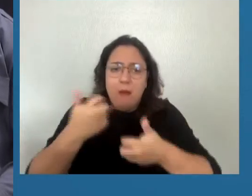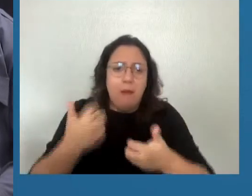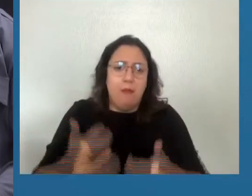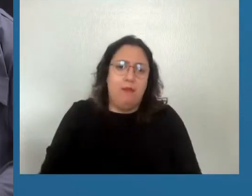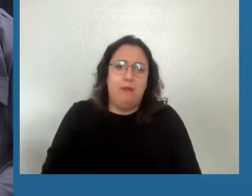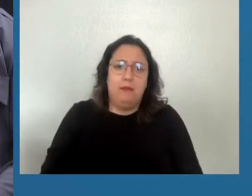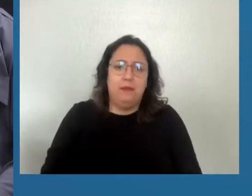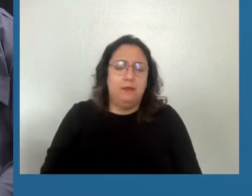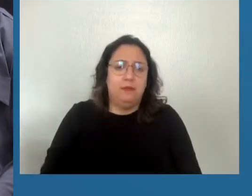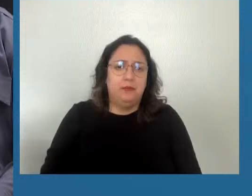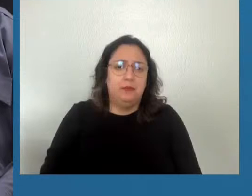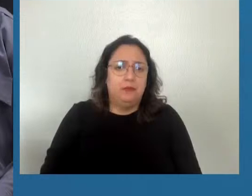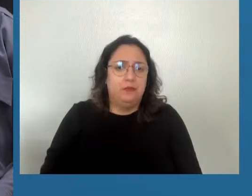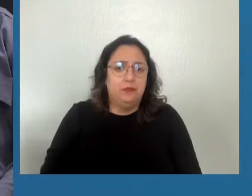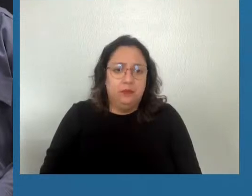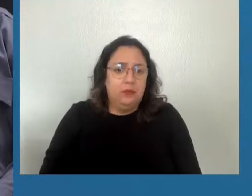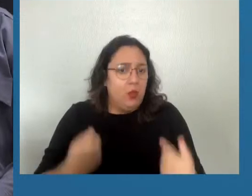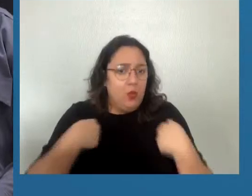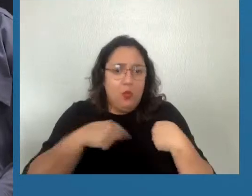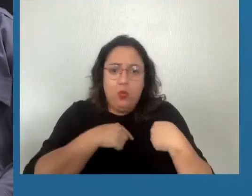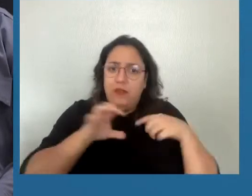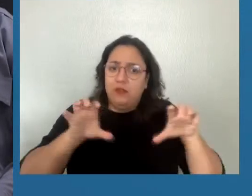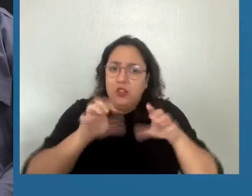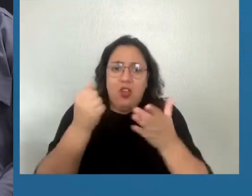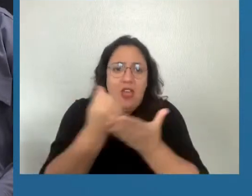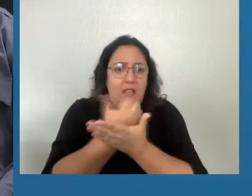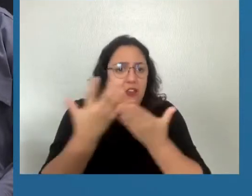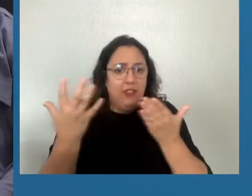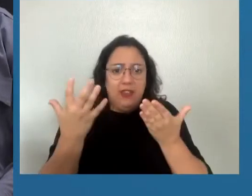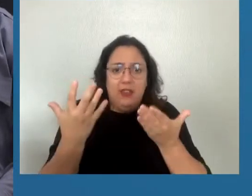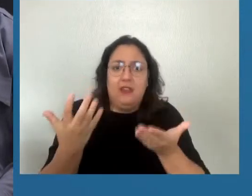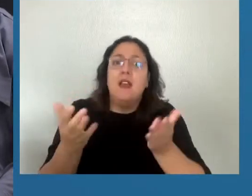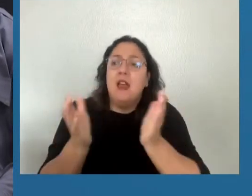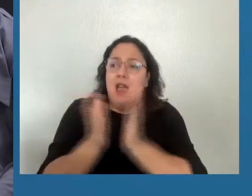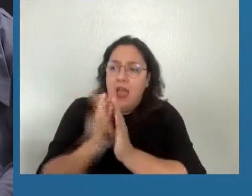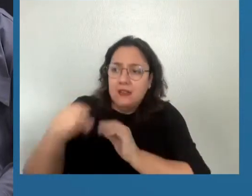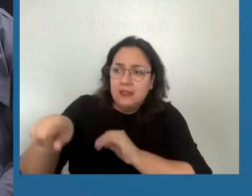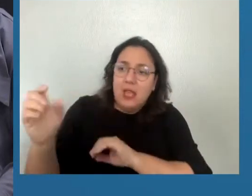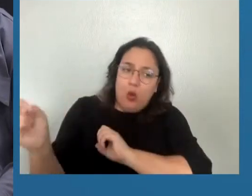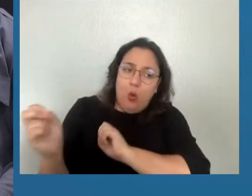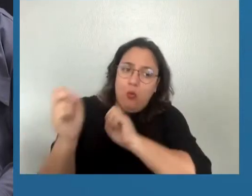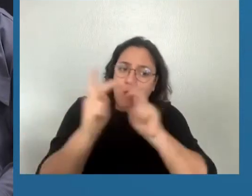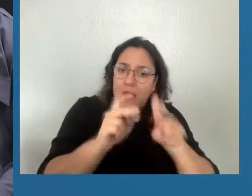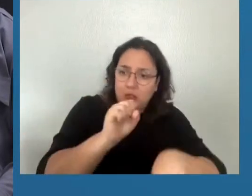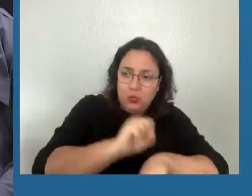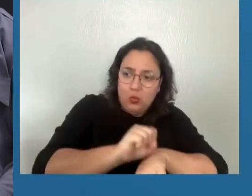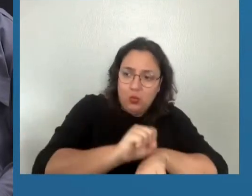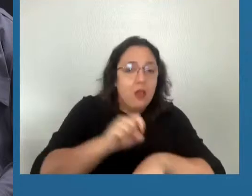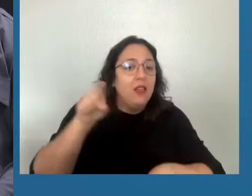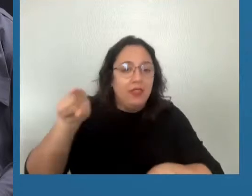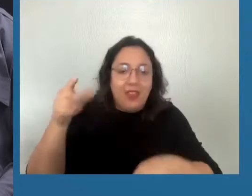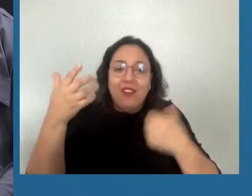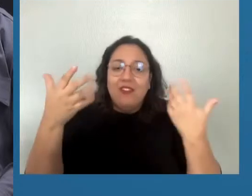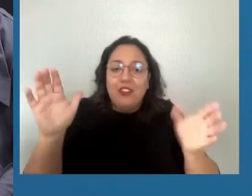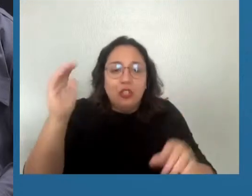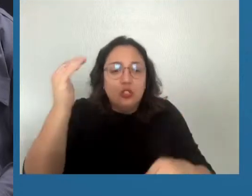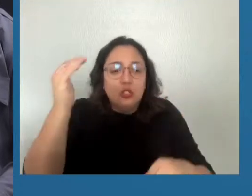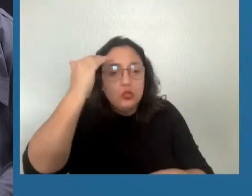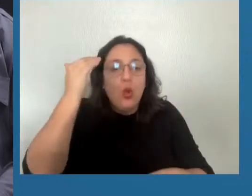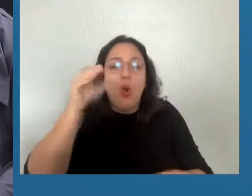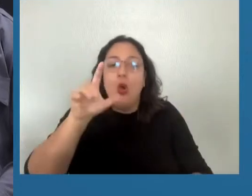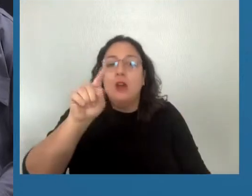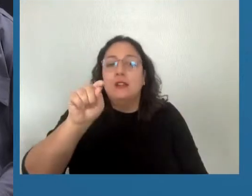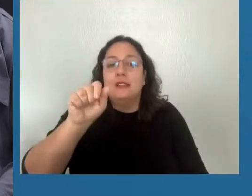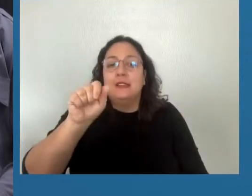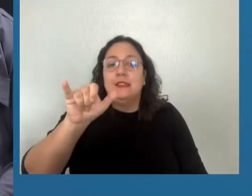We've done everything we can to encourage them to get back to work. They know they're in violation of the New York State Taylor Law. They also are in